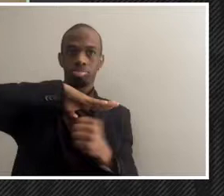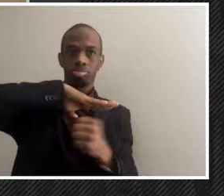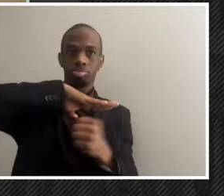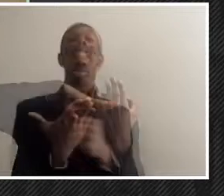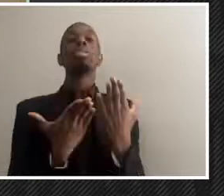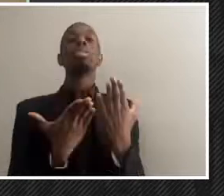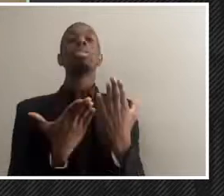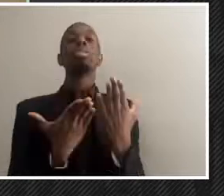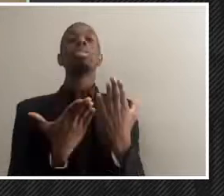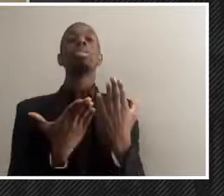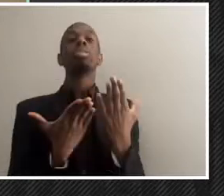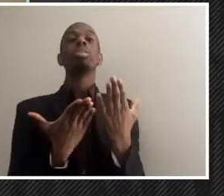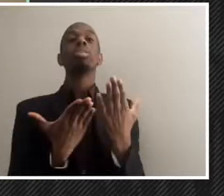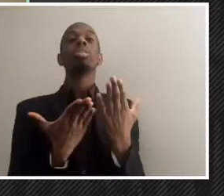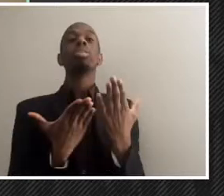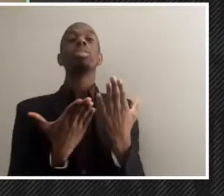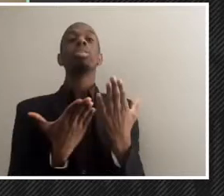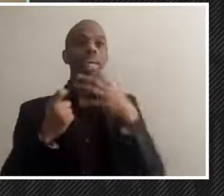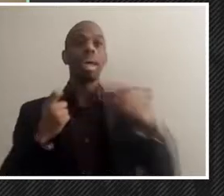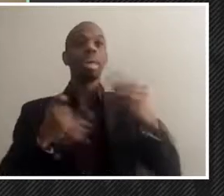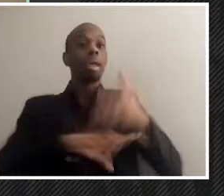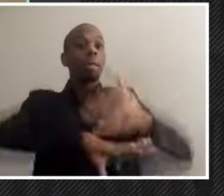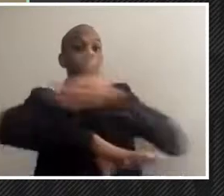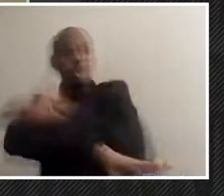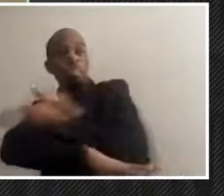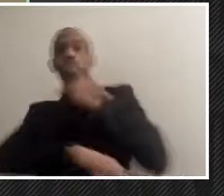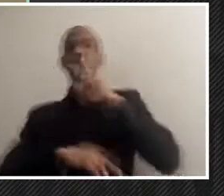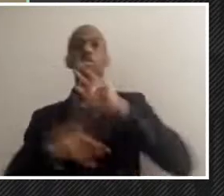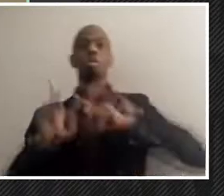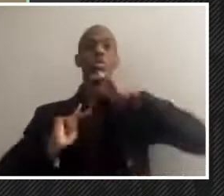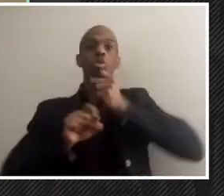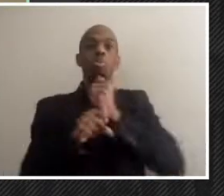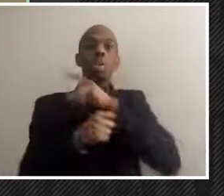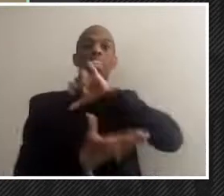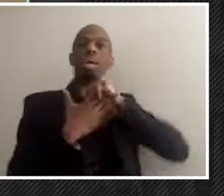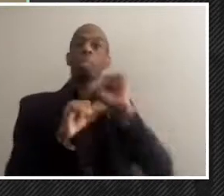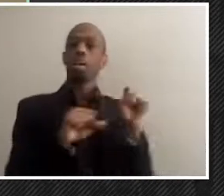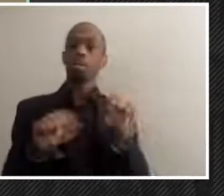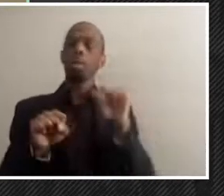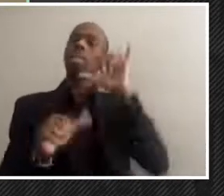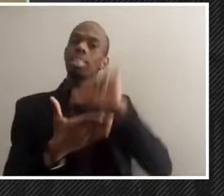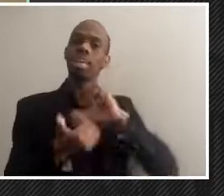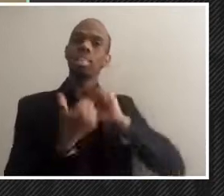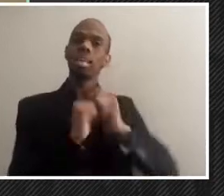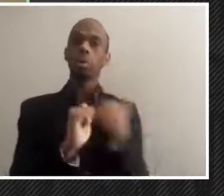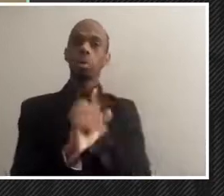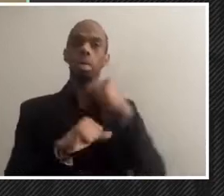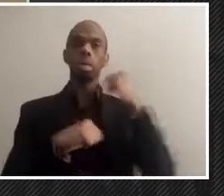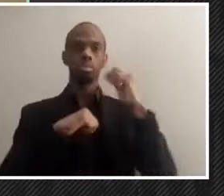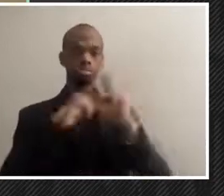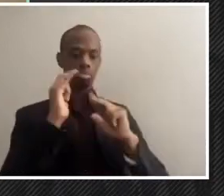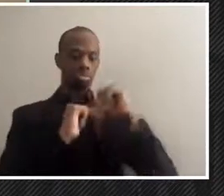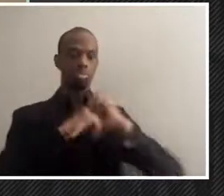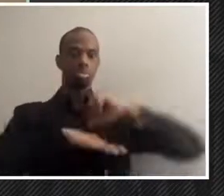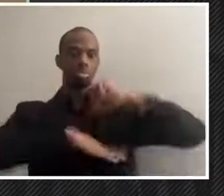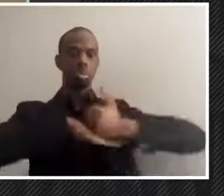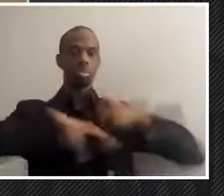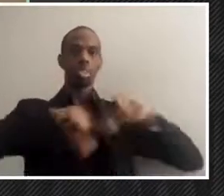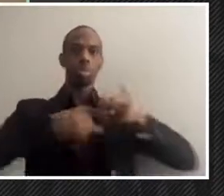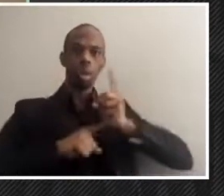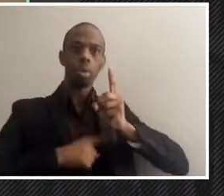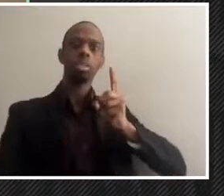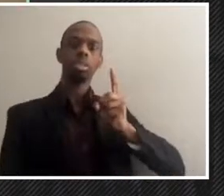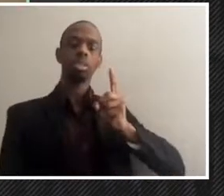how we build the momentum and hold this coalition together. If we end up in gridlock over things that should be common sense, like